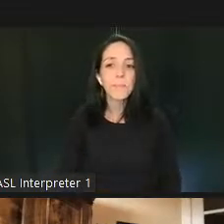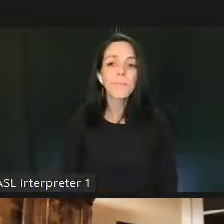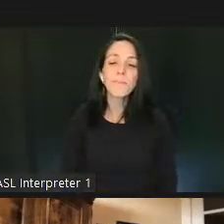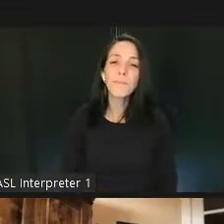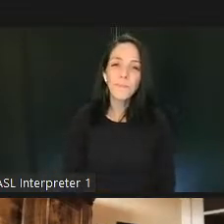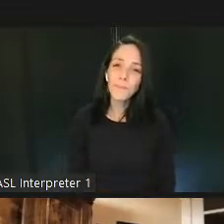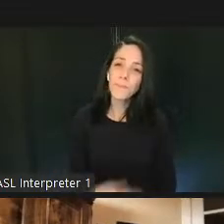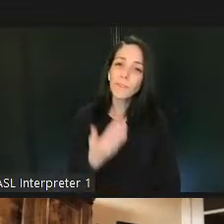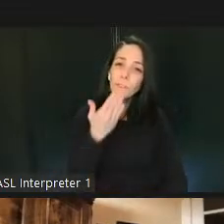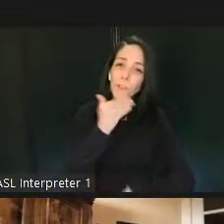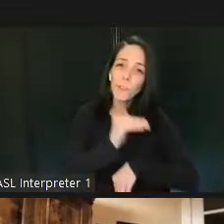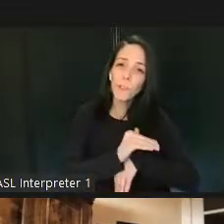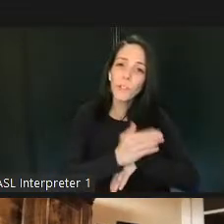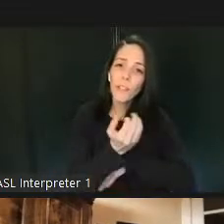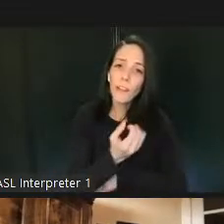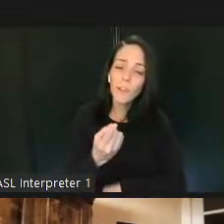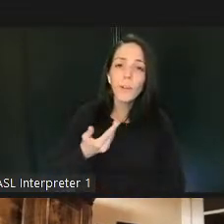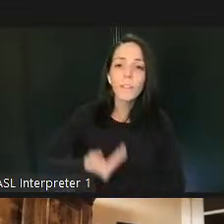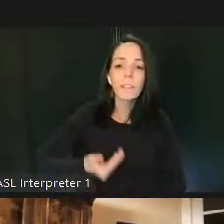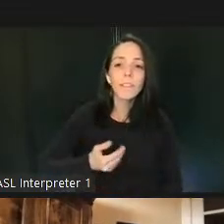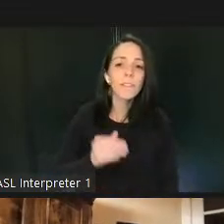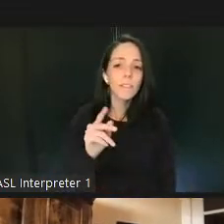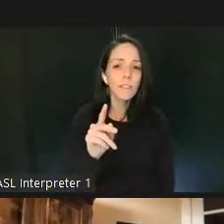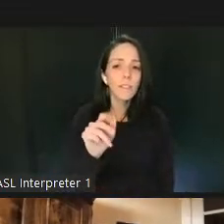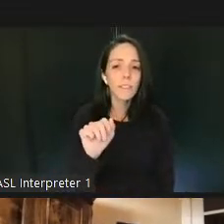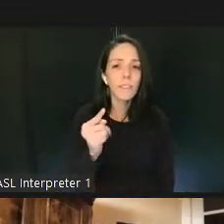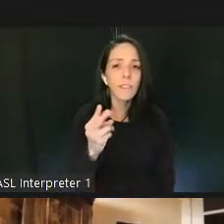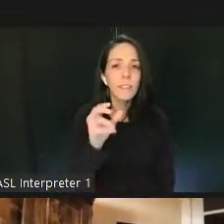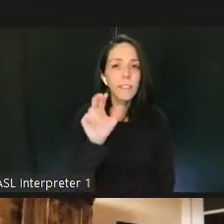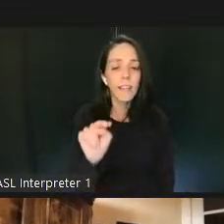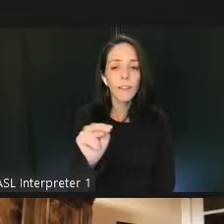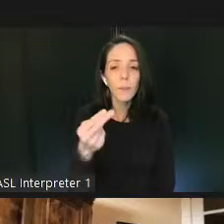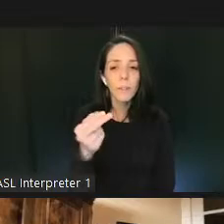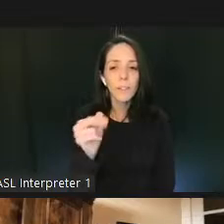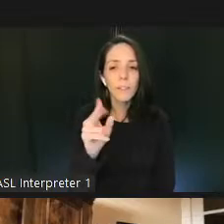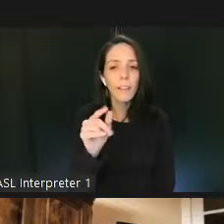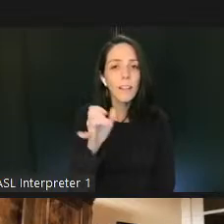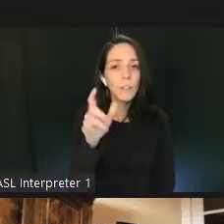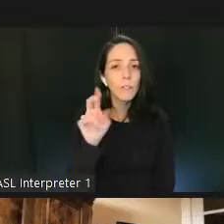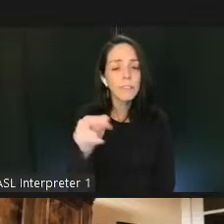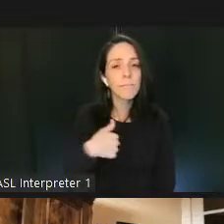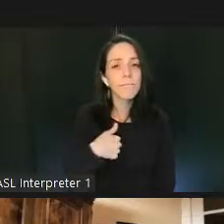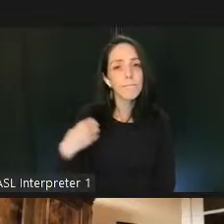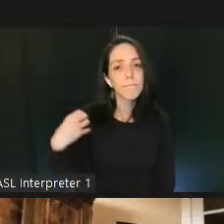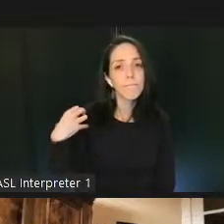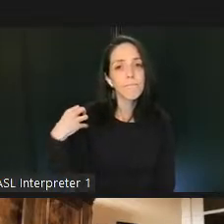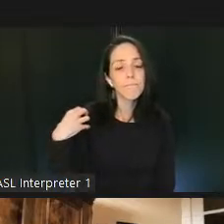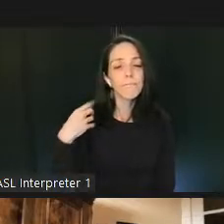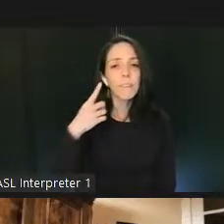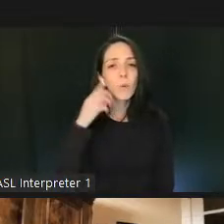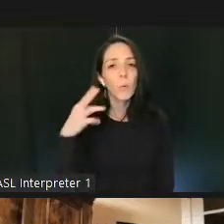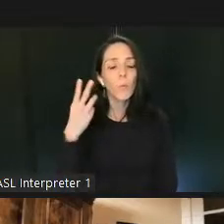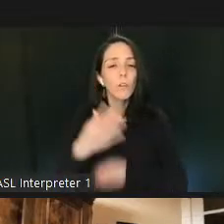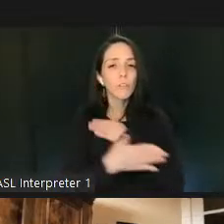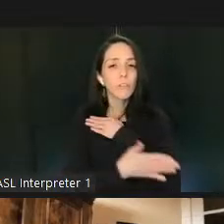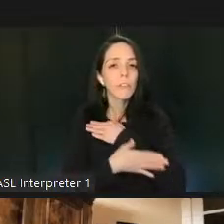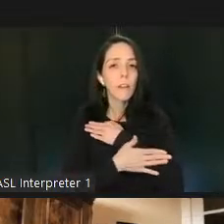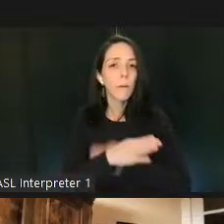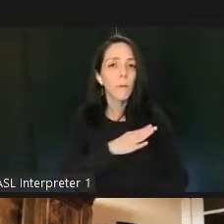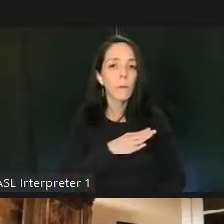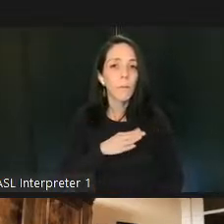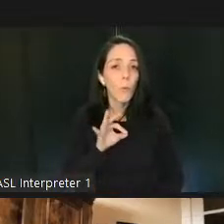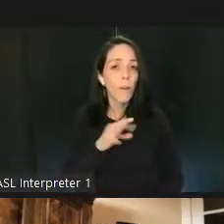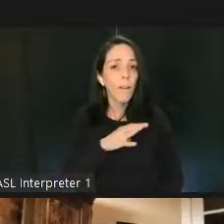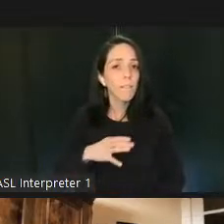Good evening, everyone. I'm Catherine Harrington. I'm the chair of the Washington County Board of Commissioners and